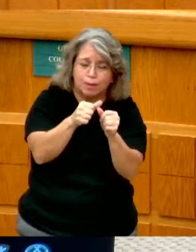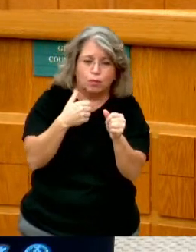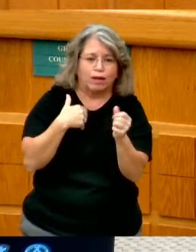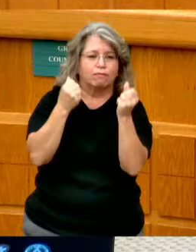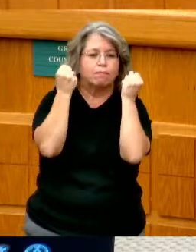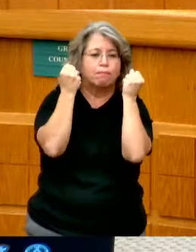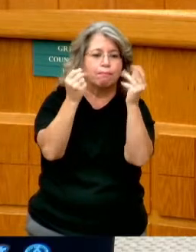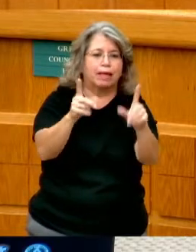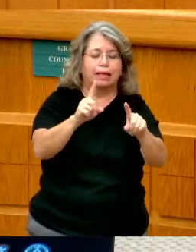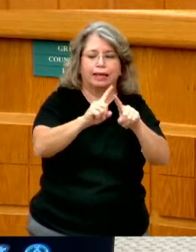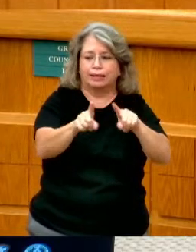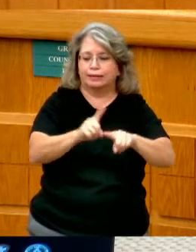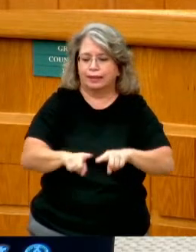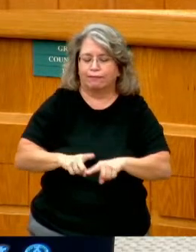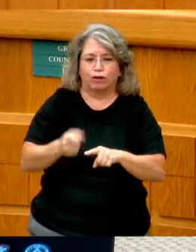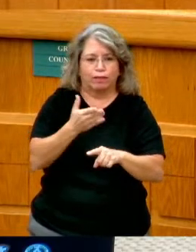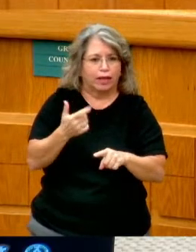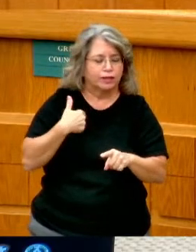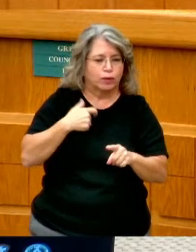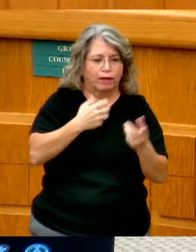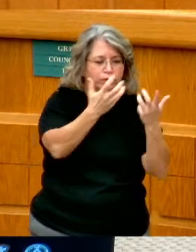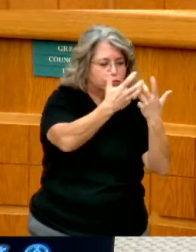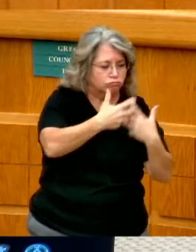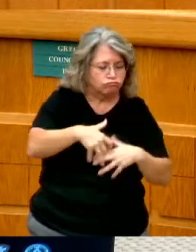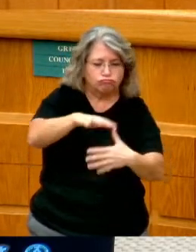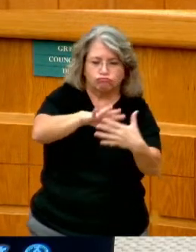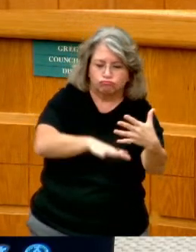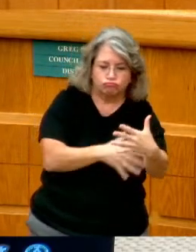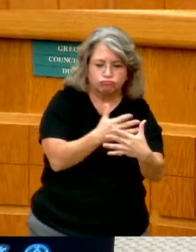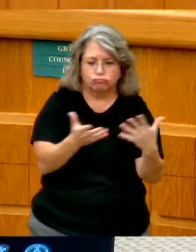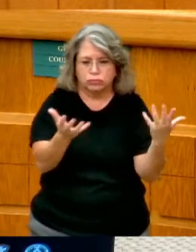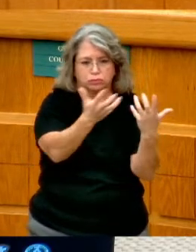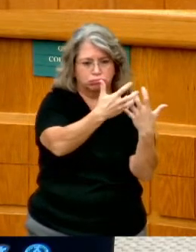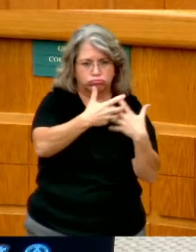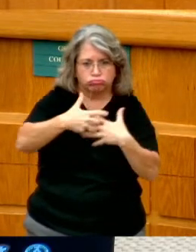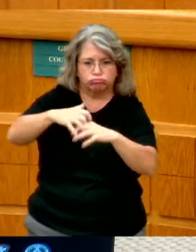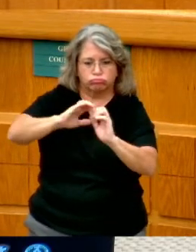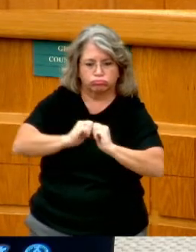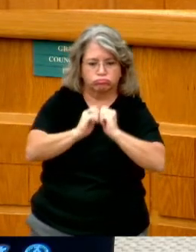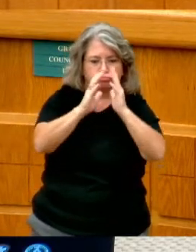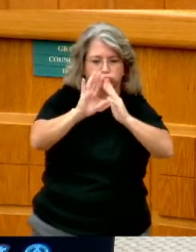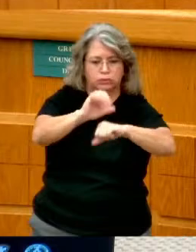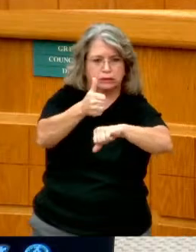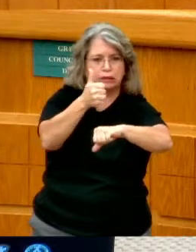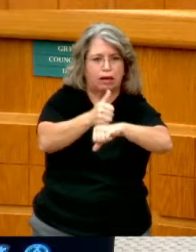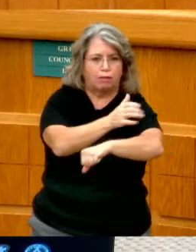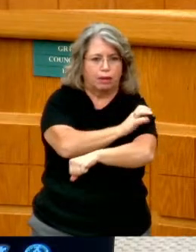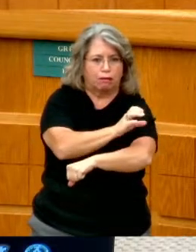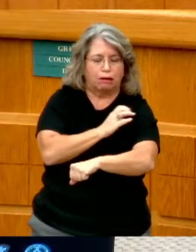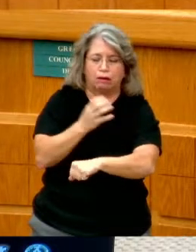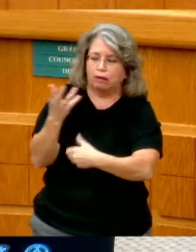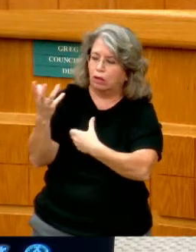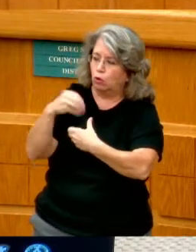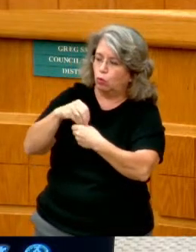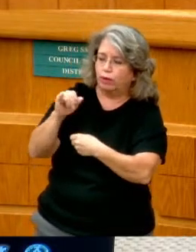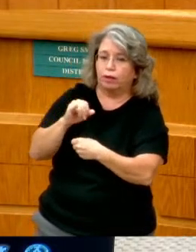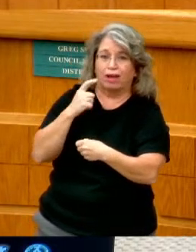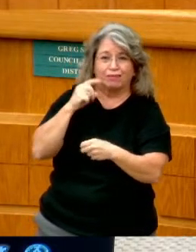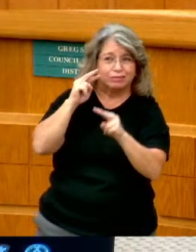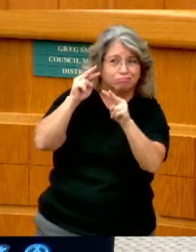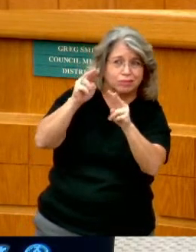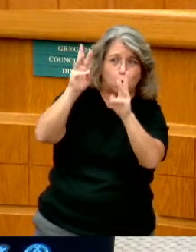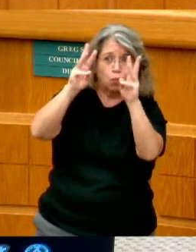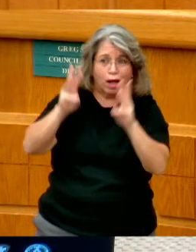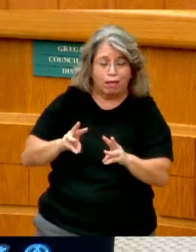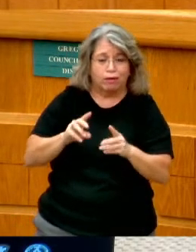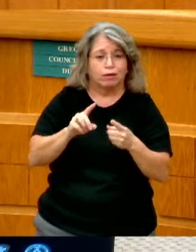different logistical concerns we have to watch every day to get these clinics set up, including, like the mayor said, the weather,